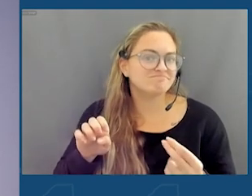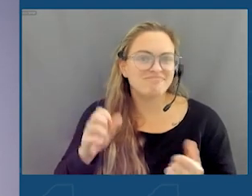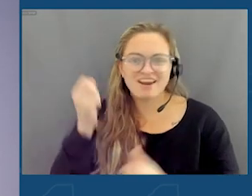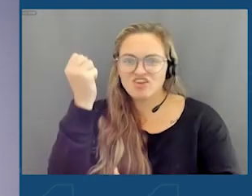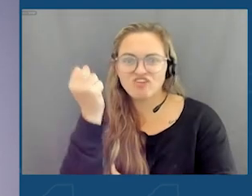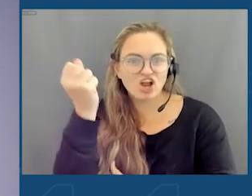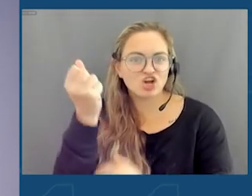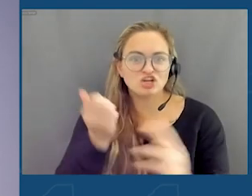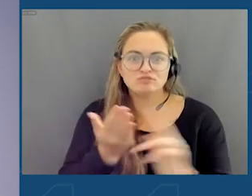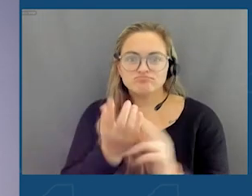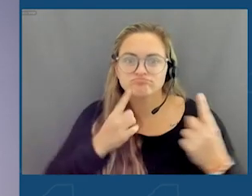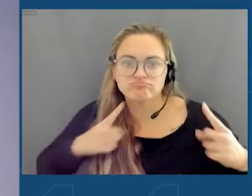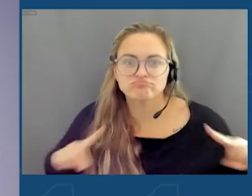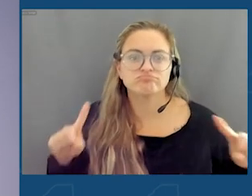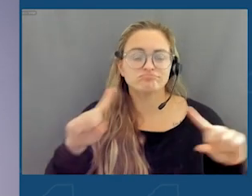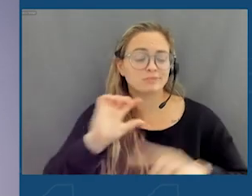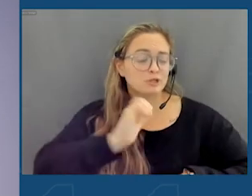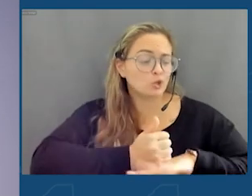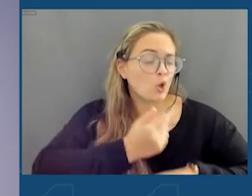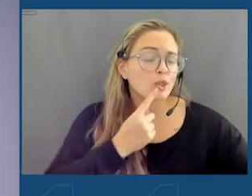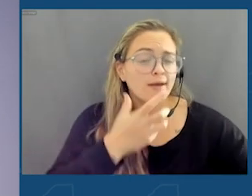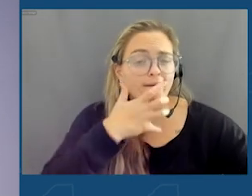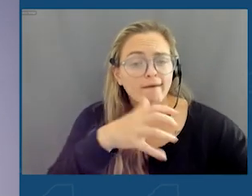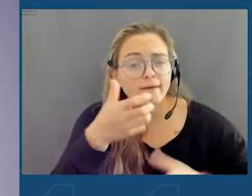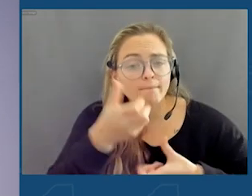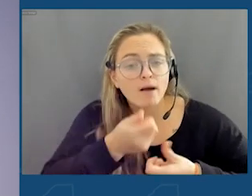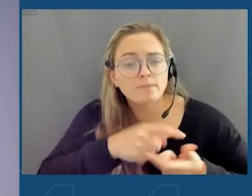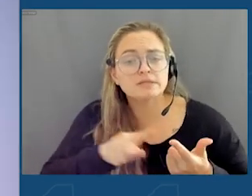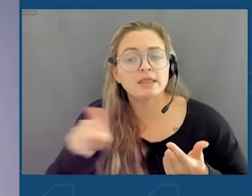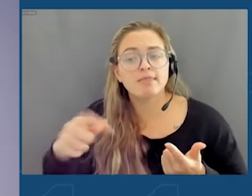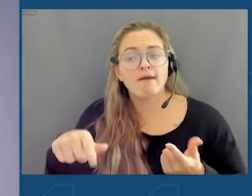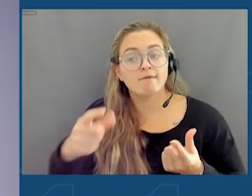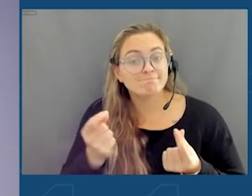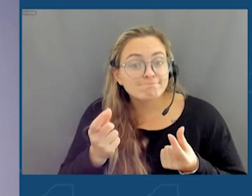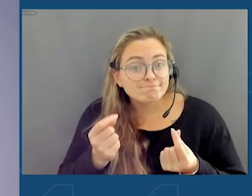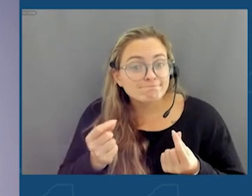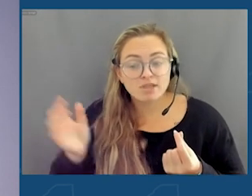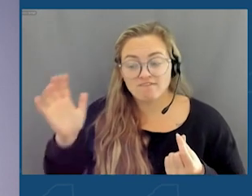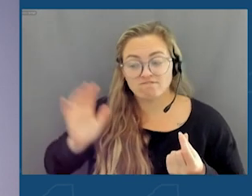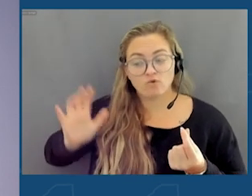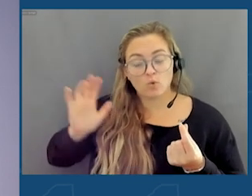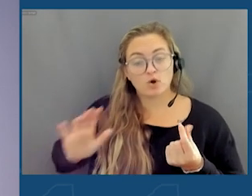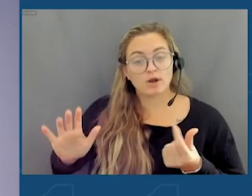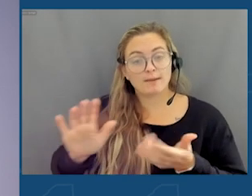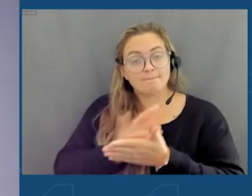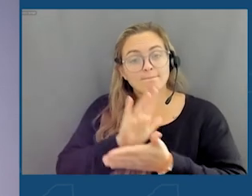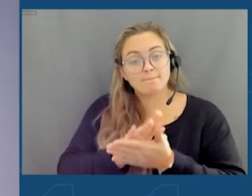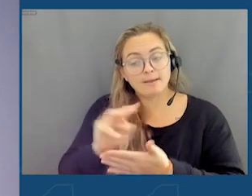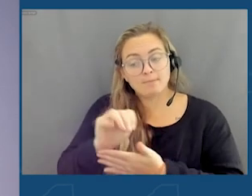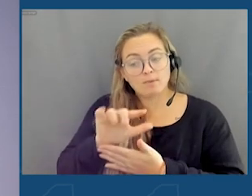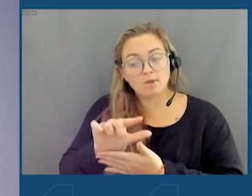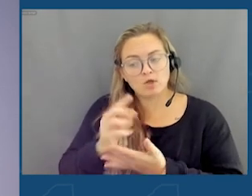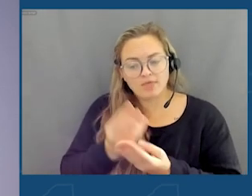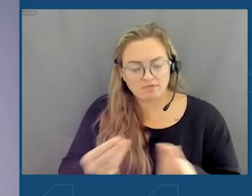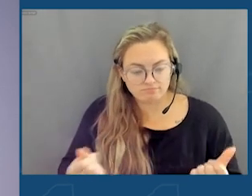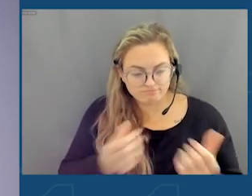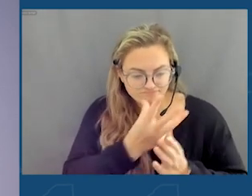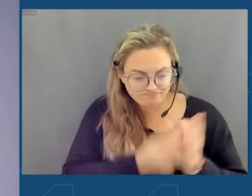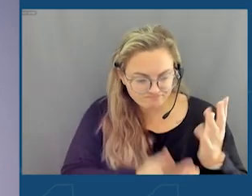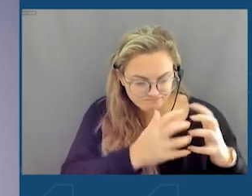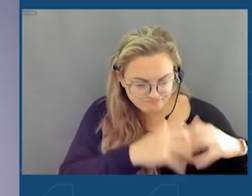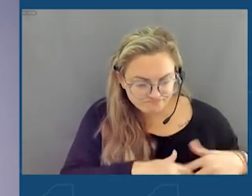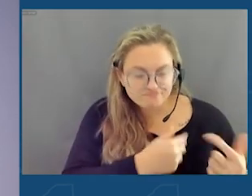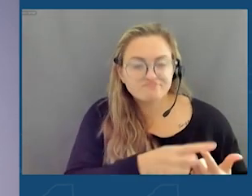only are they installing heat pumps, they took a former paper mill that had gone away in Madison,